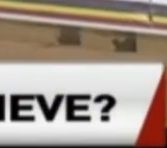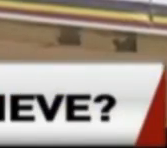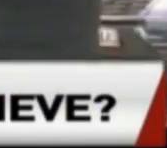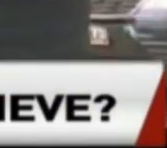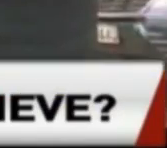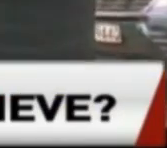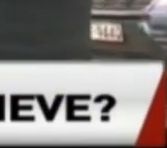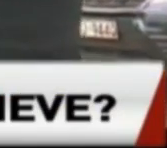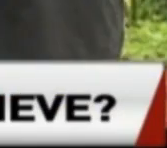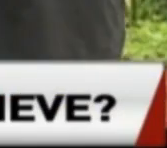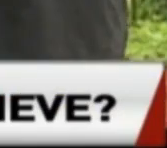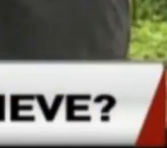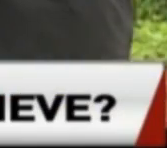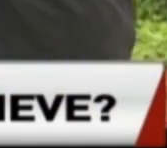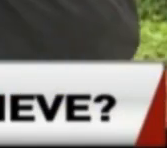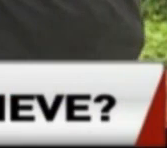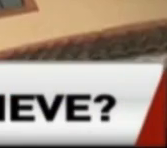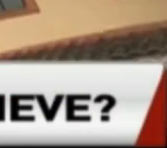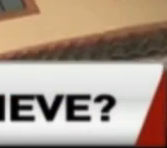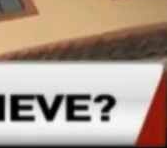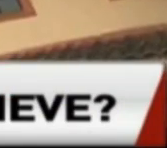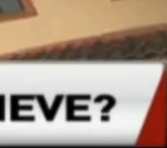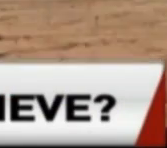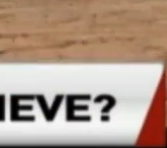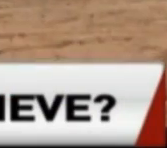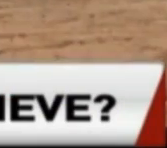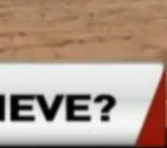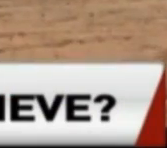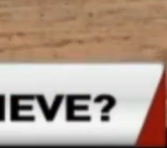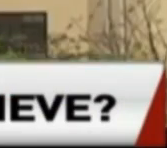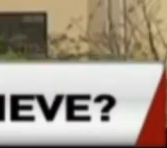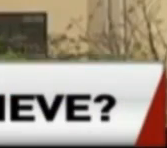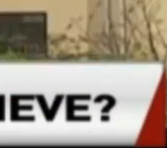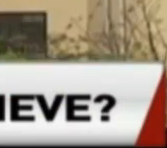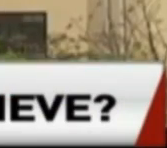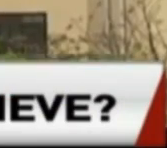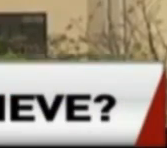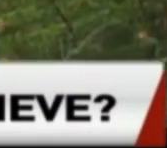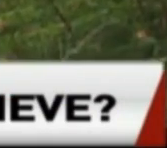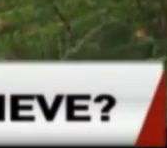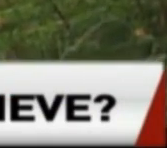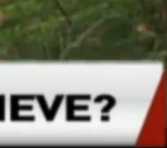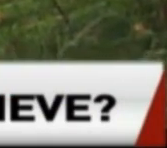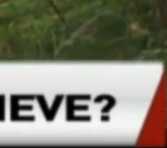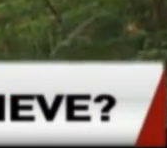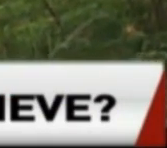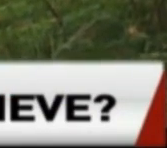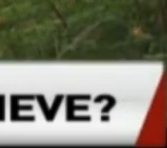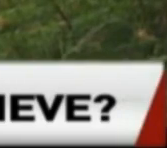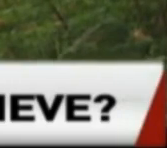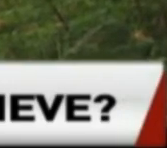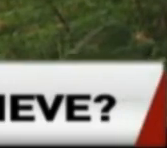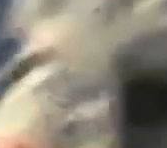against real estate firm. Where is that money? Four banks fund embattled developer with 1.6 billion